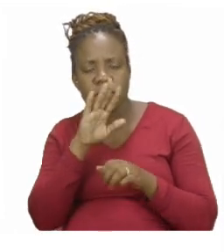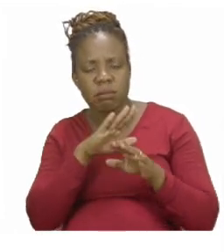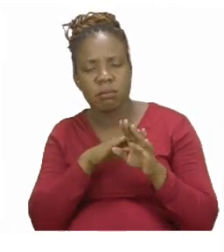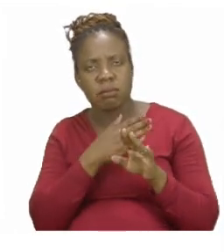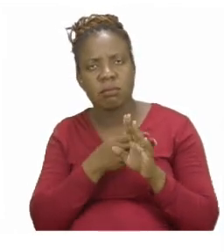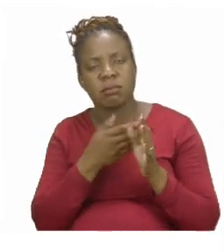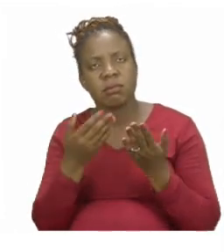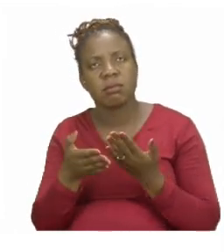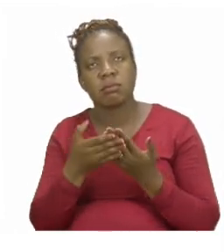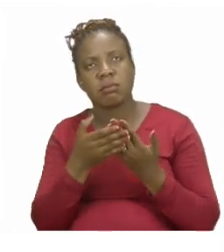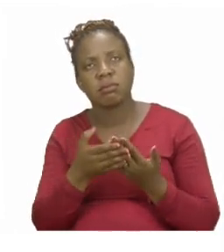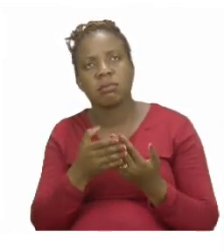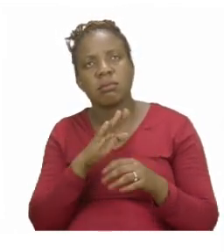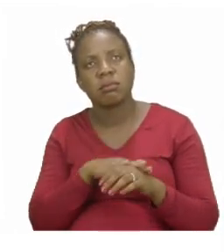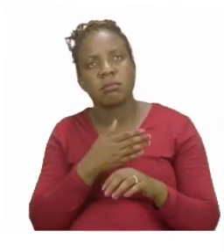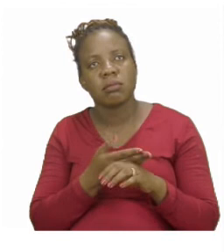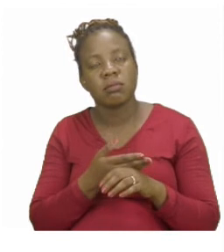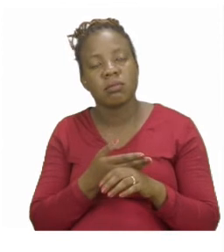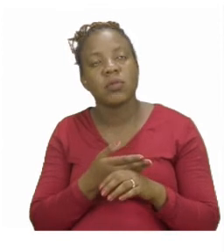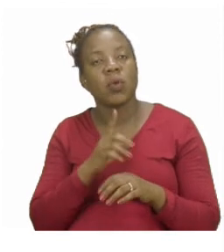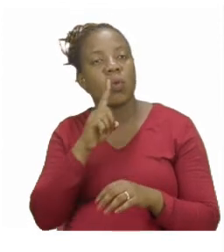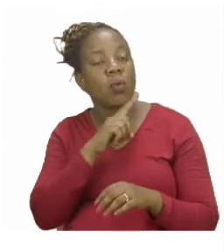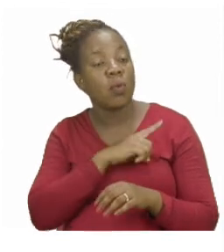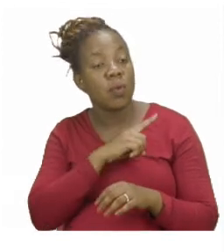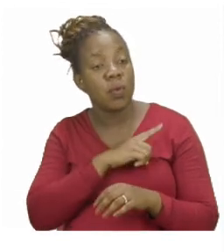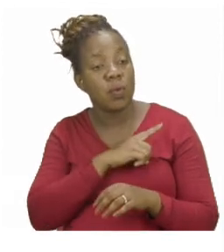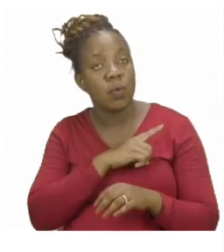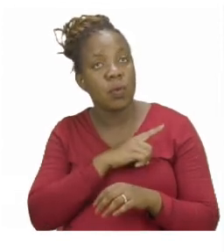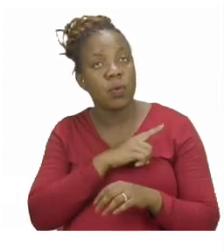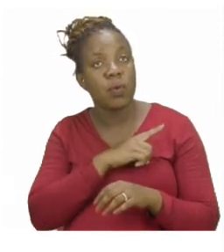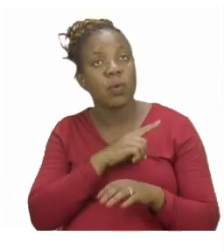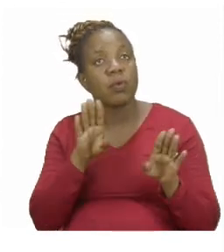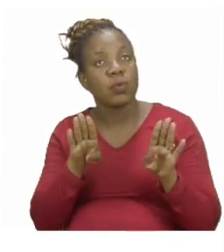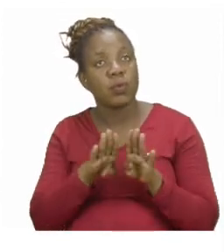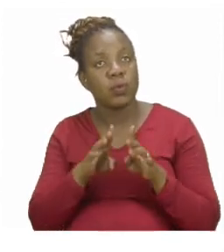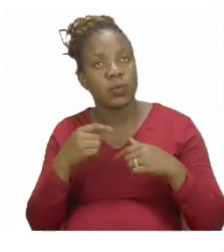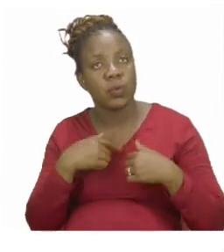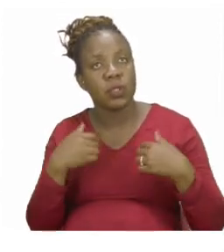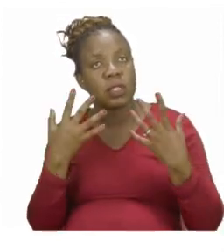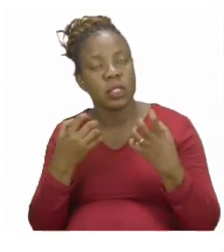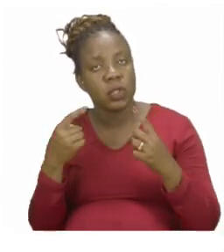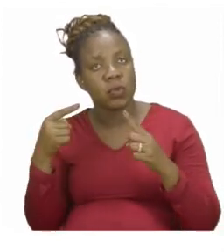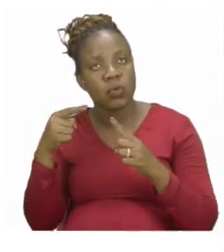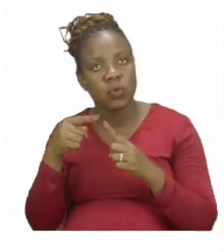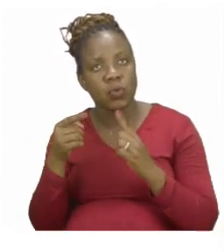example is, why do we need to close running taps?